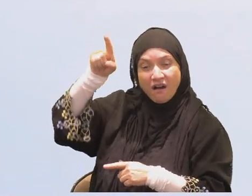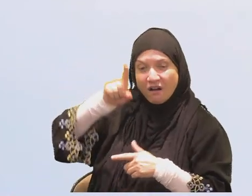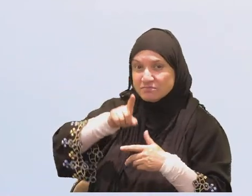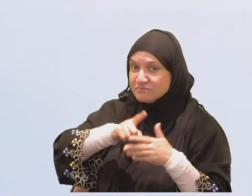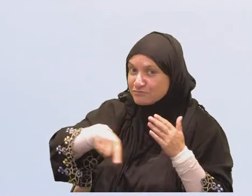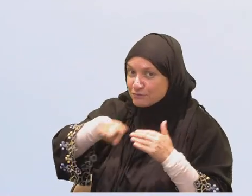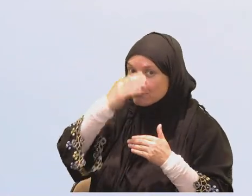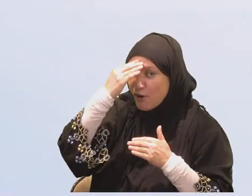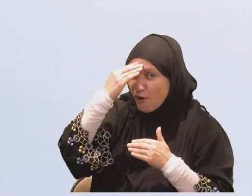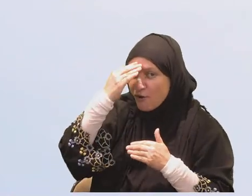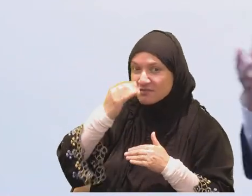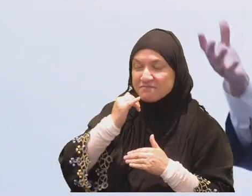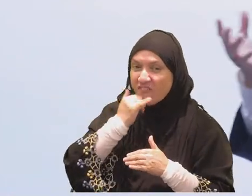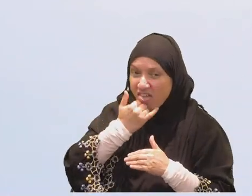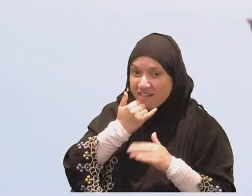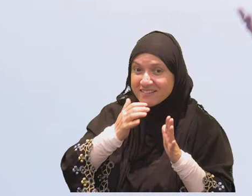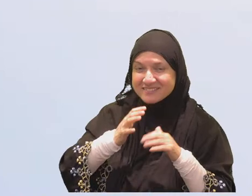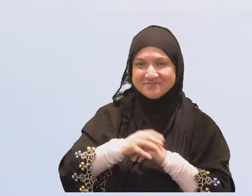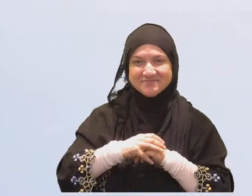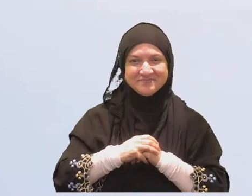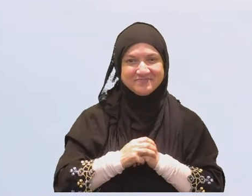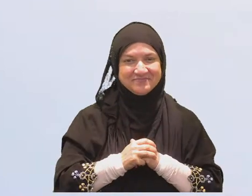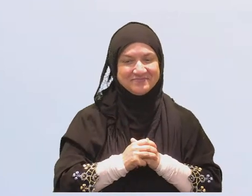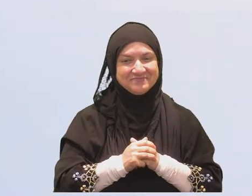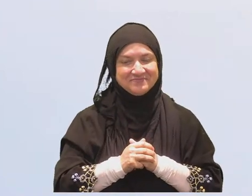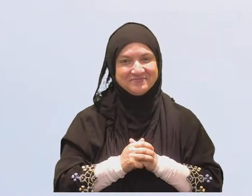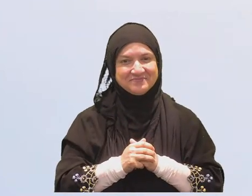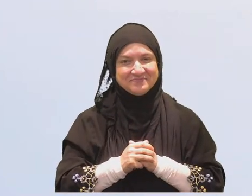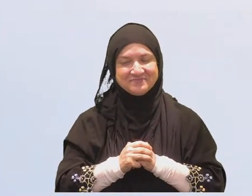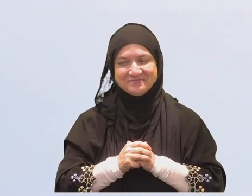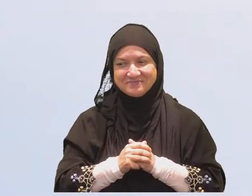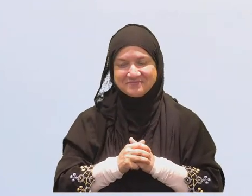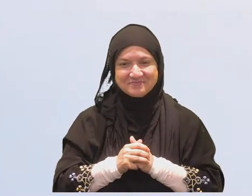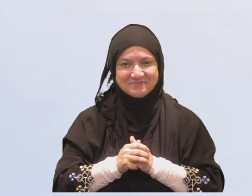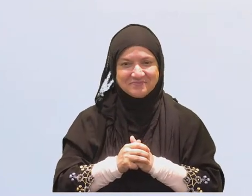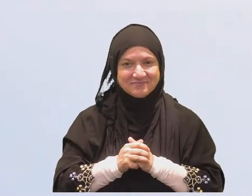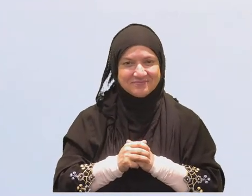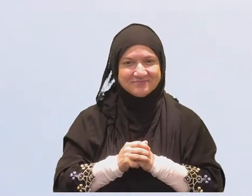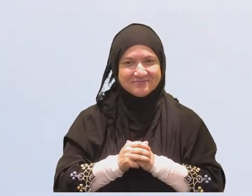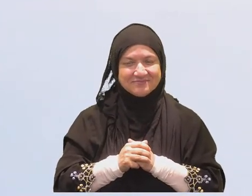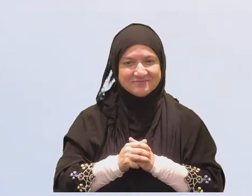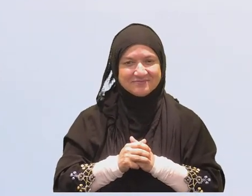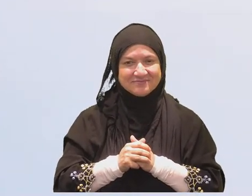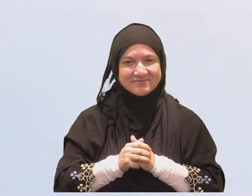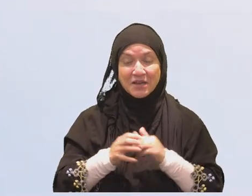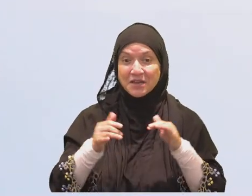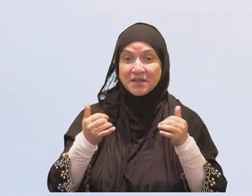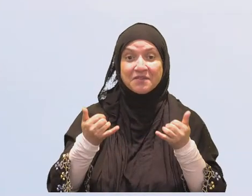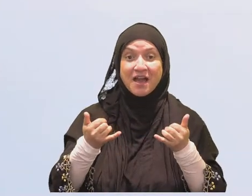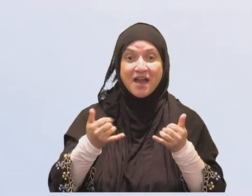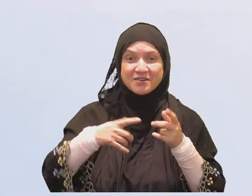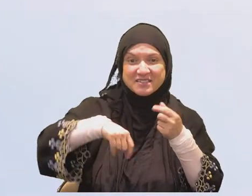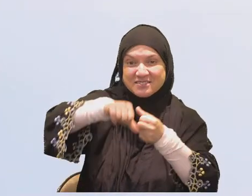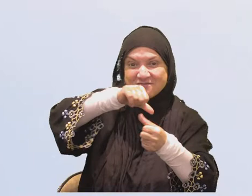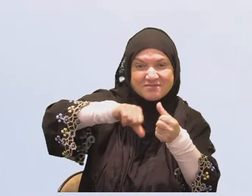and all of the issues. What are we talking about in our society today? We're talking about